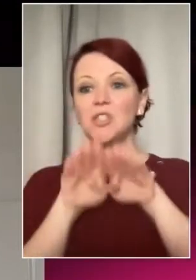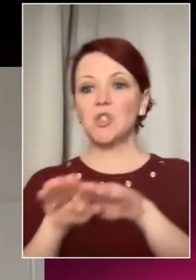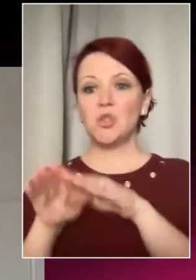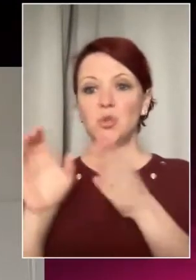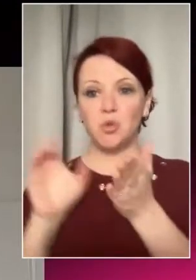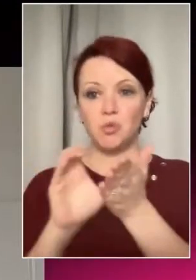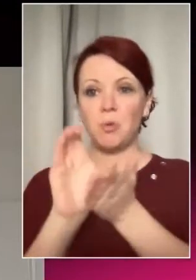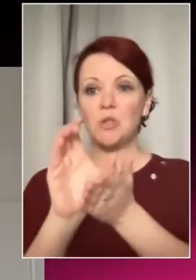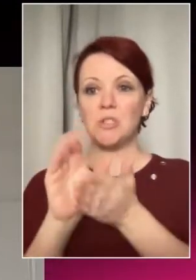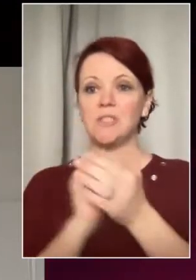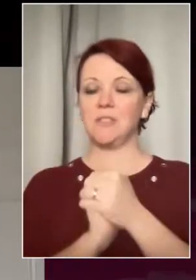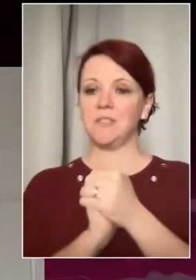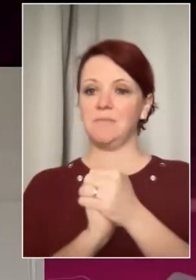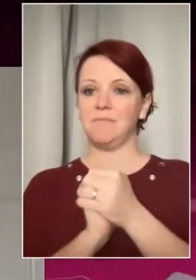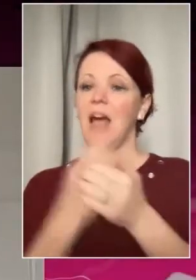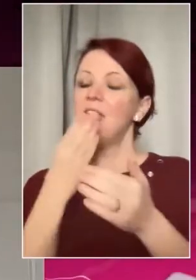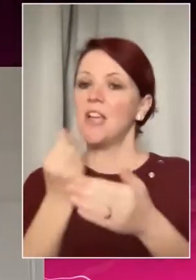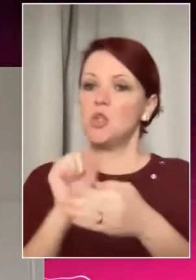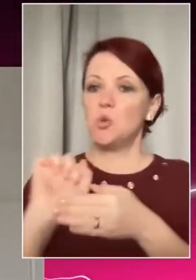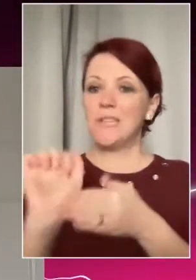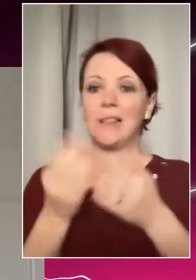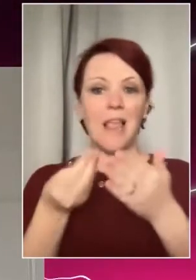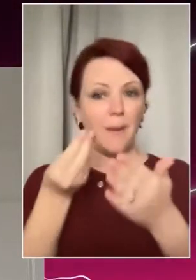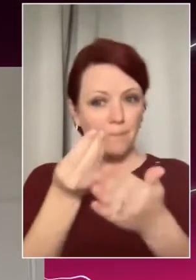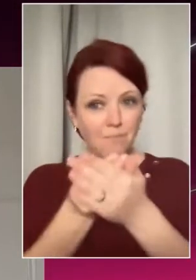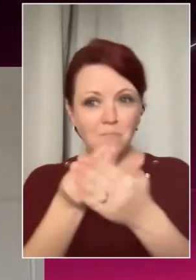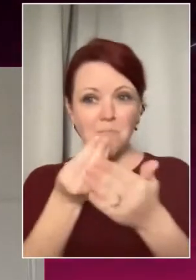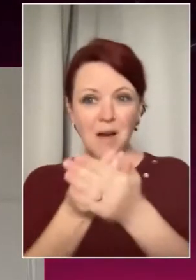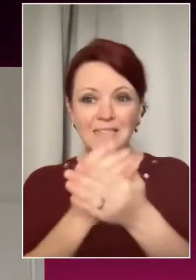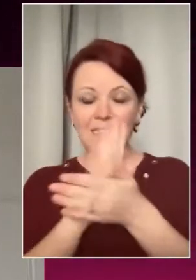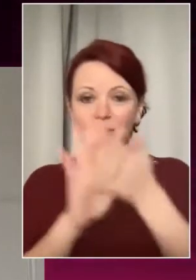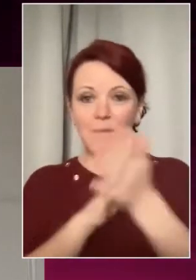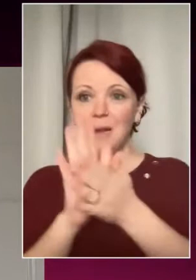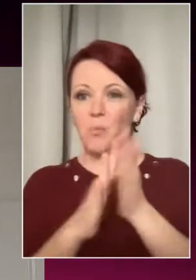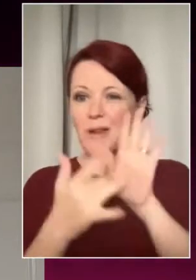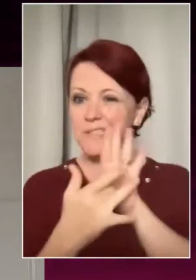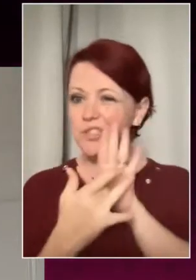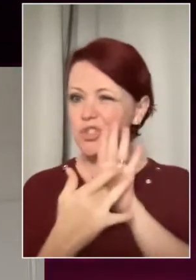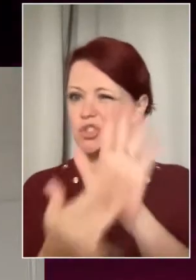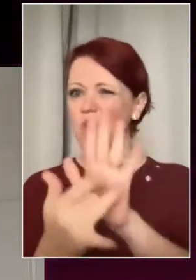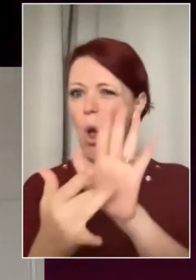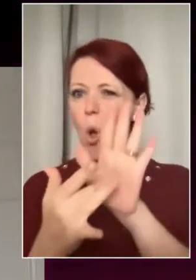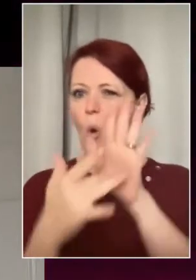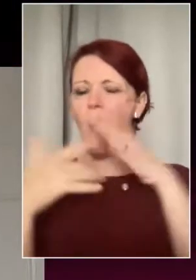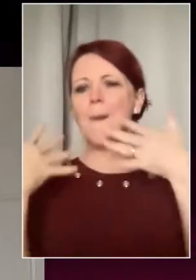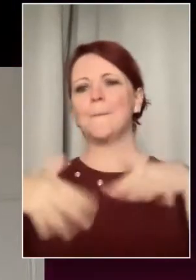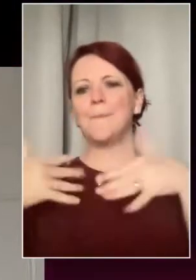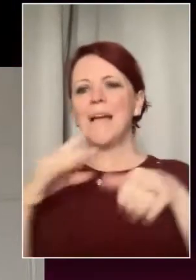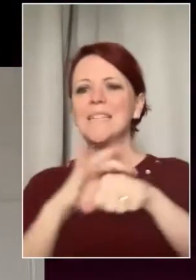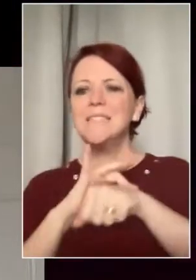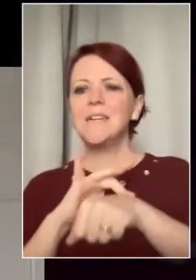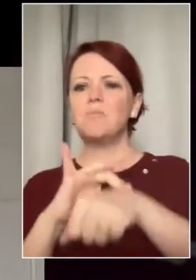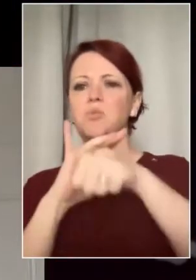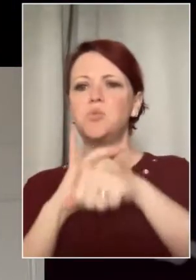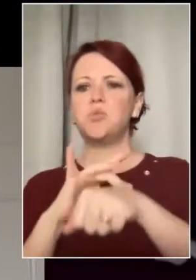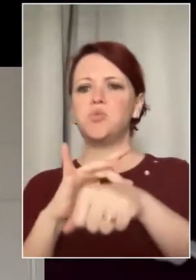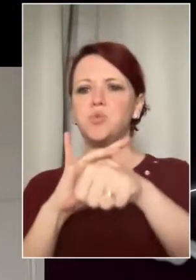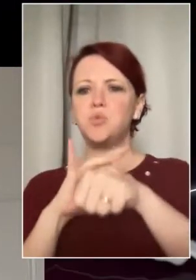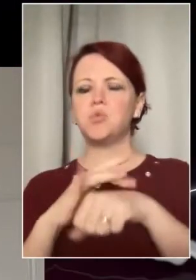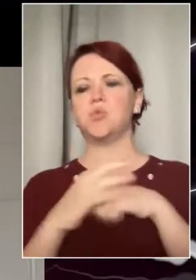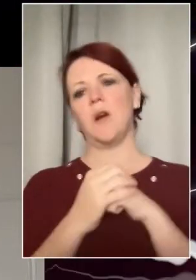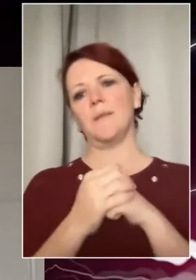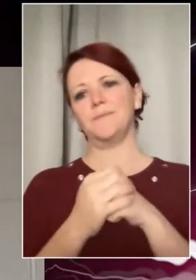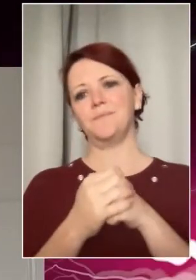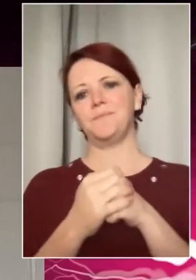we can run these awards. We can shout loudly about the amazing stories that we hear. And finally, thanks to